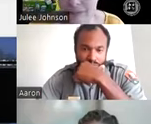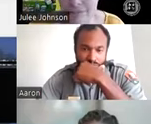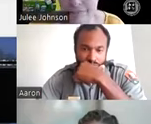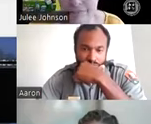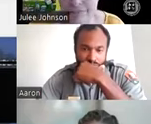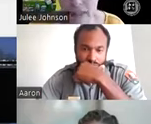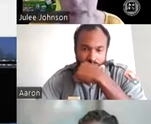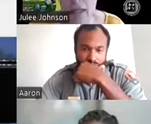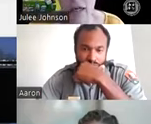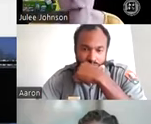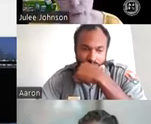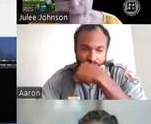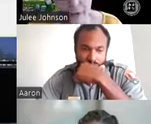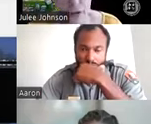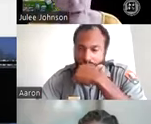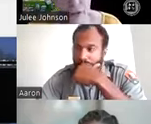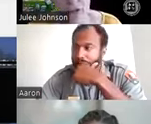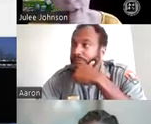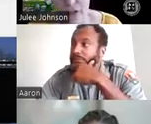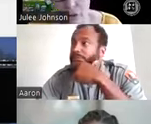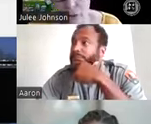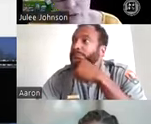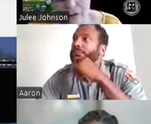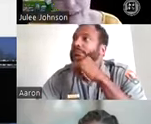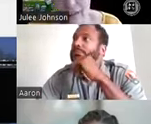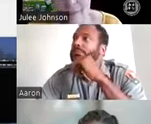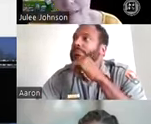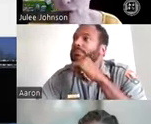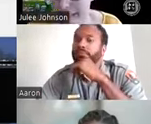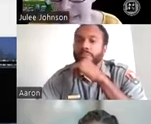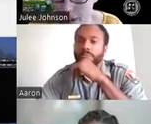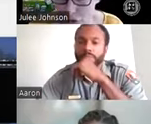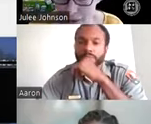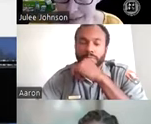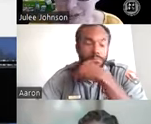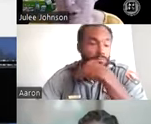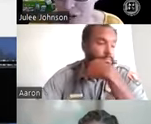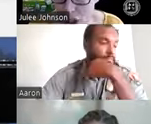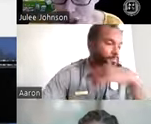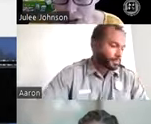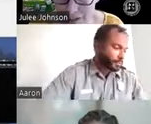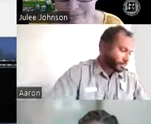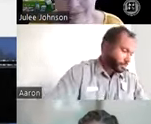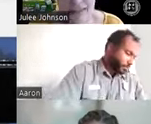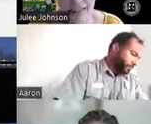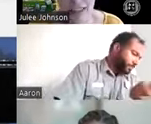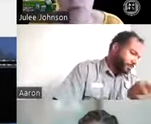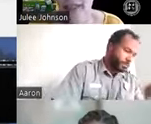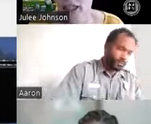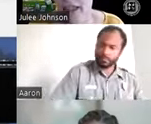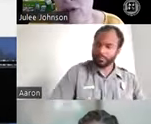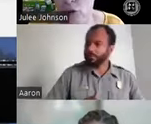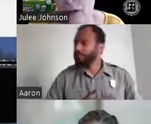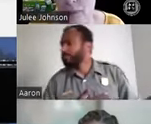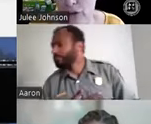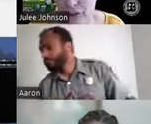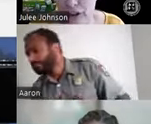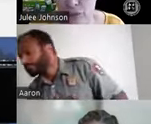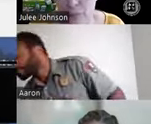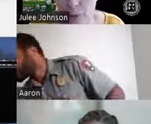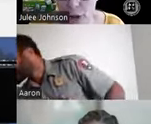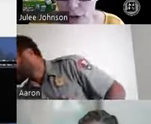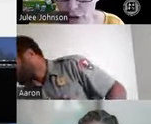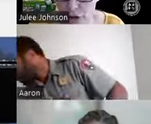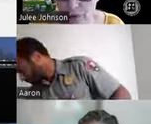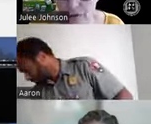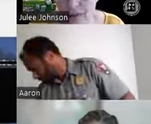Oregon. A Drake University student majoring in history and sociology is working on historic